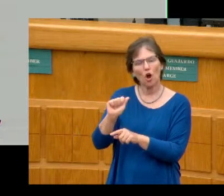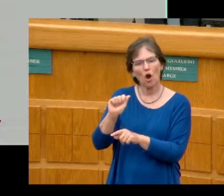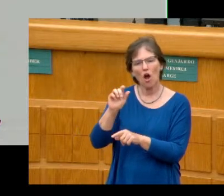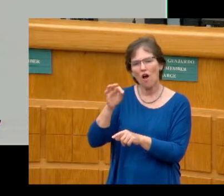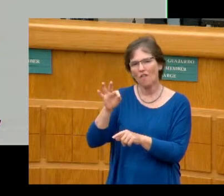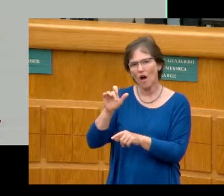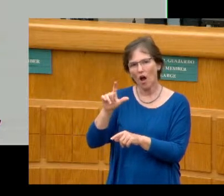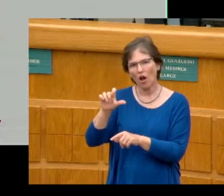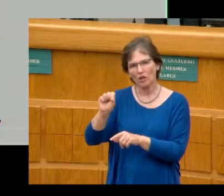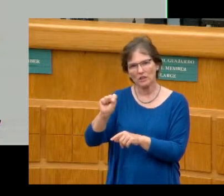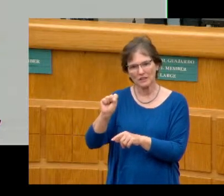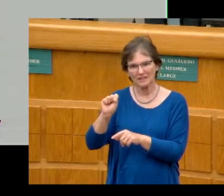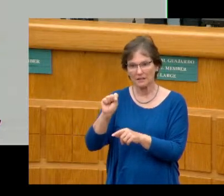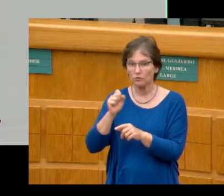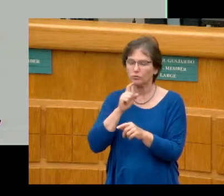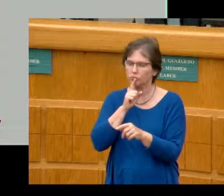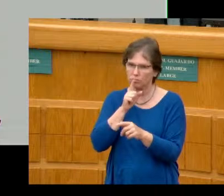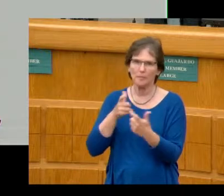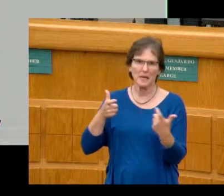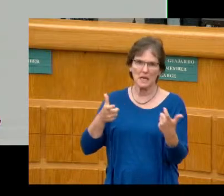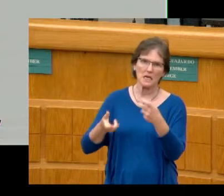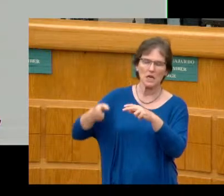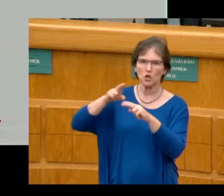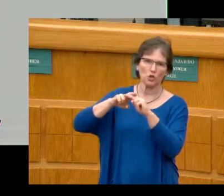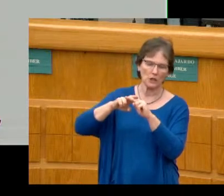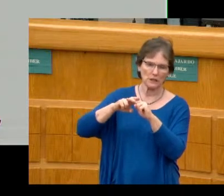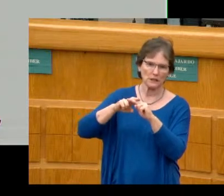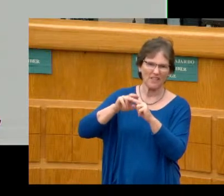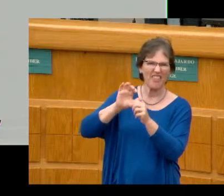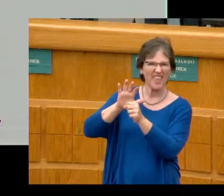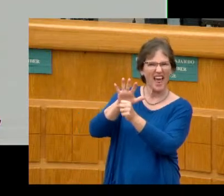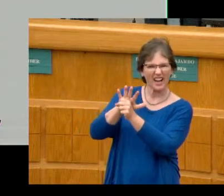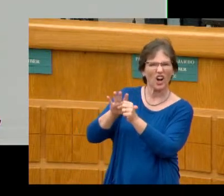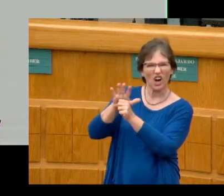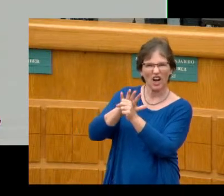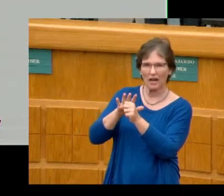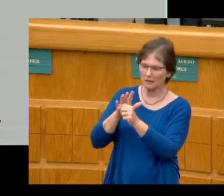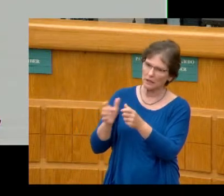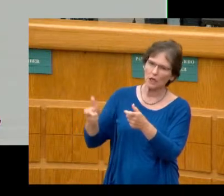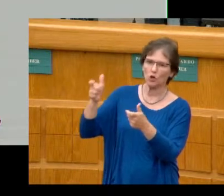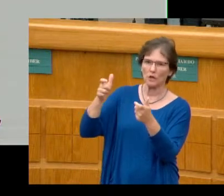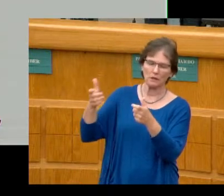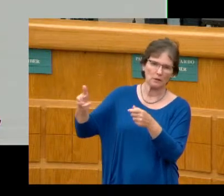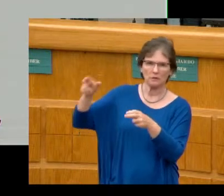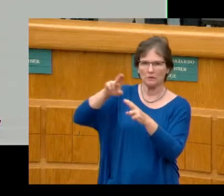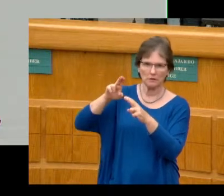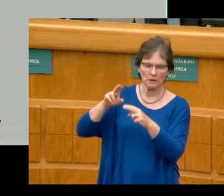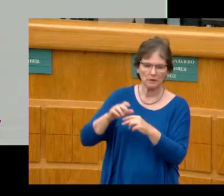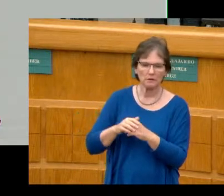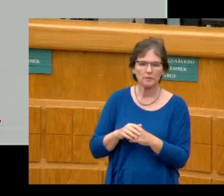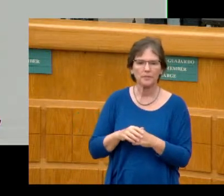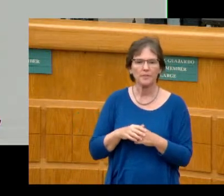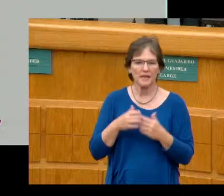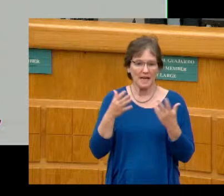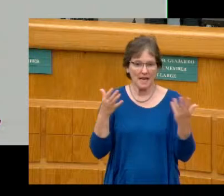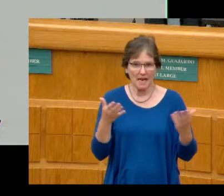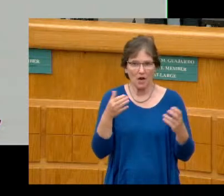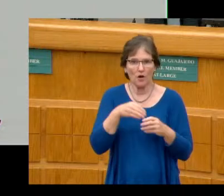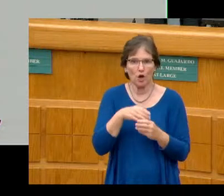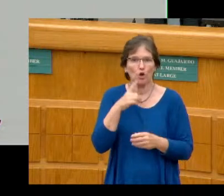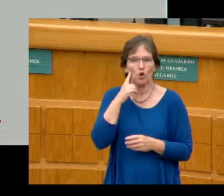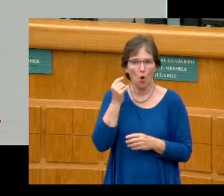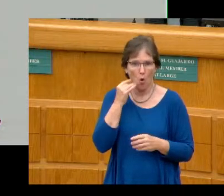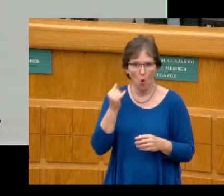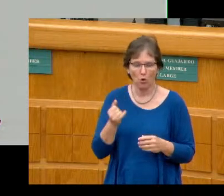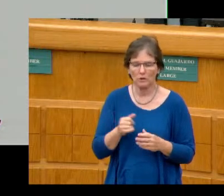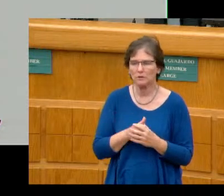full-on outbreak like we were over the summer. You can see they had an outbreak over the summer too, just not as big as ours was. Now their fall